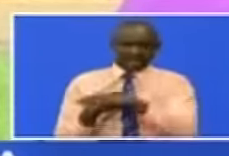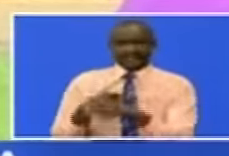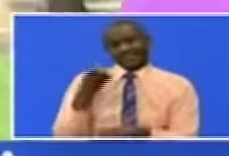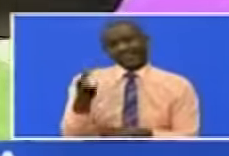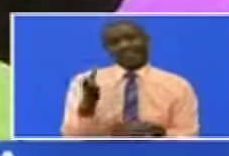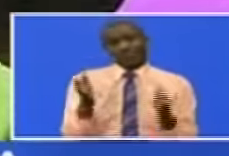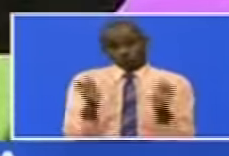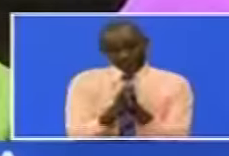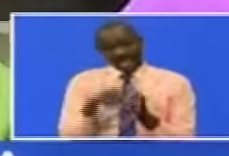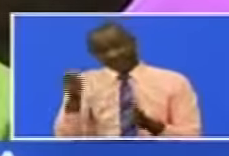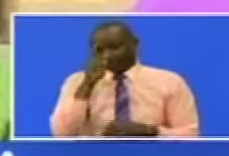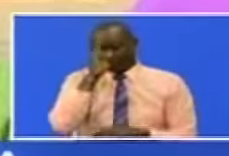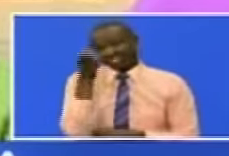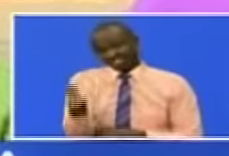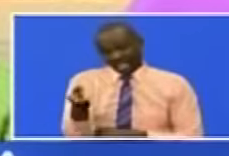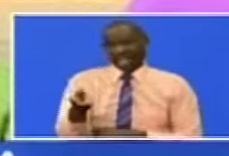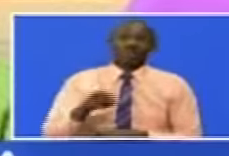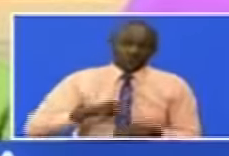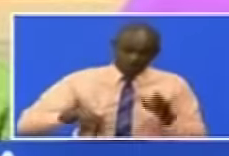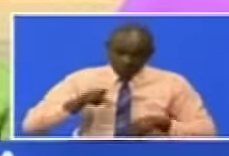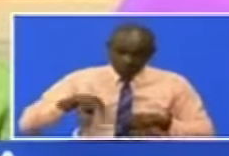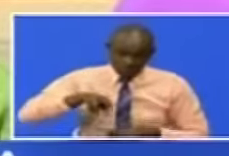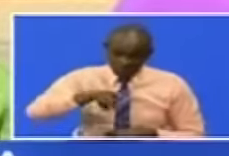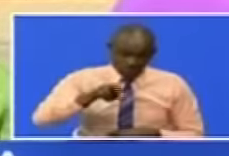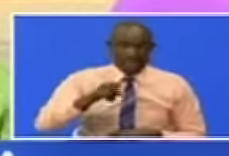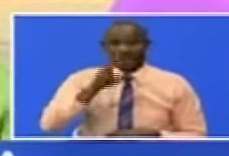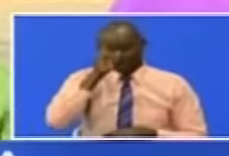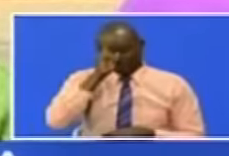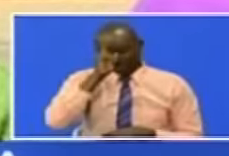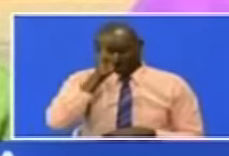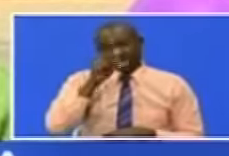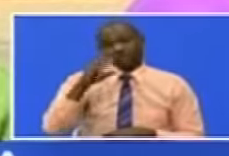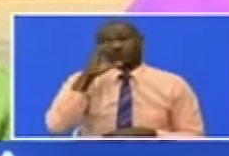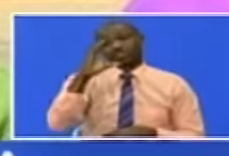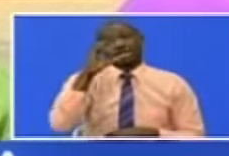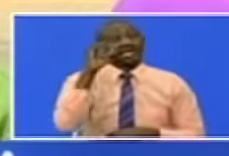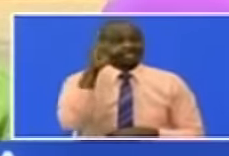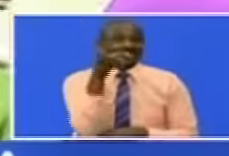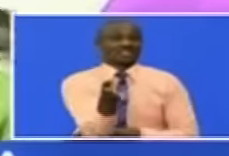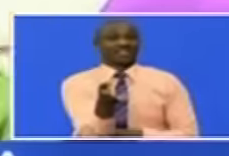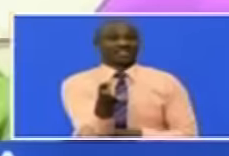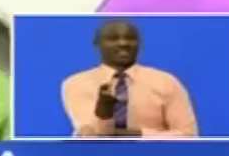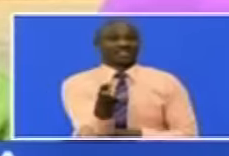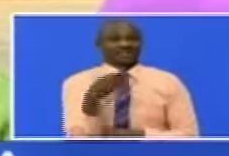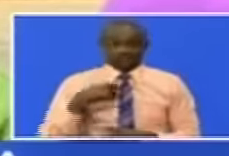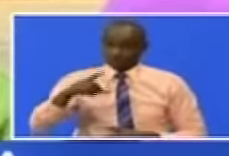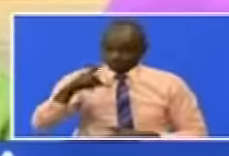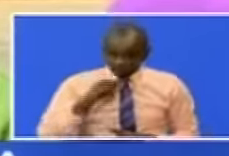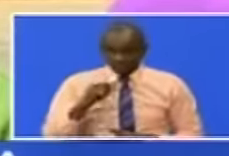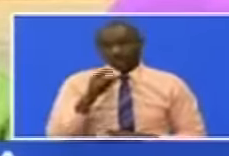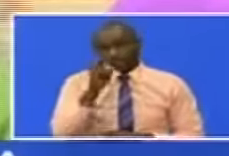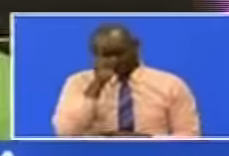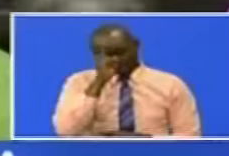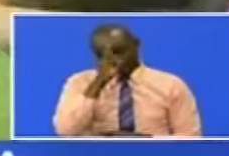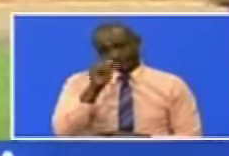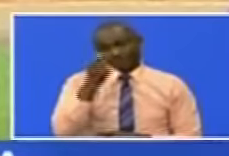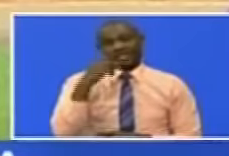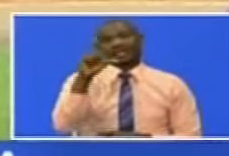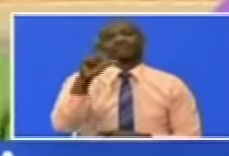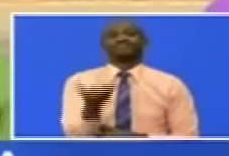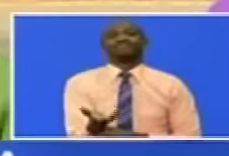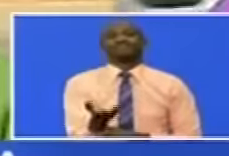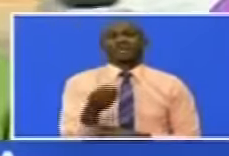with two officers to the CID headquarters, and I was told I'll be given a police bail. I